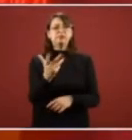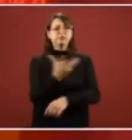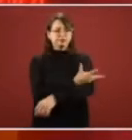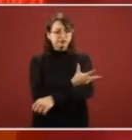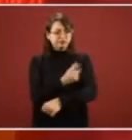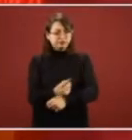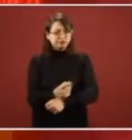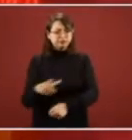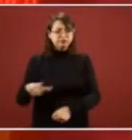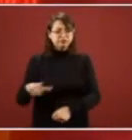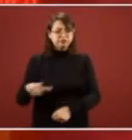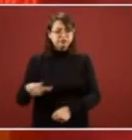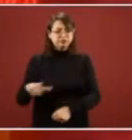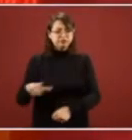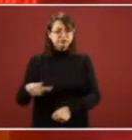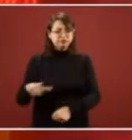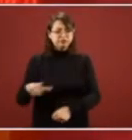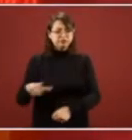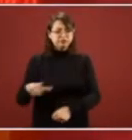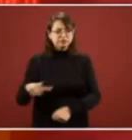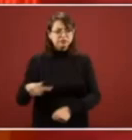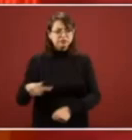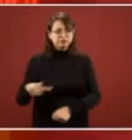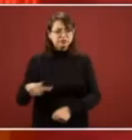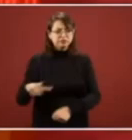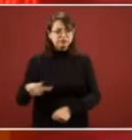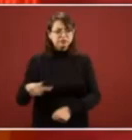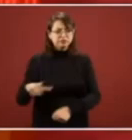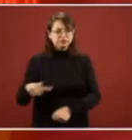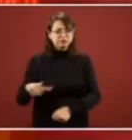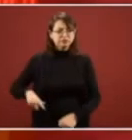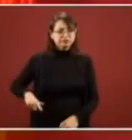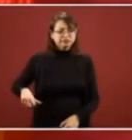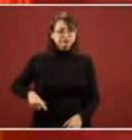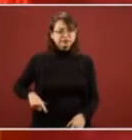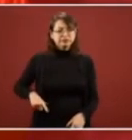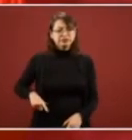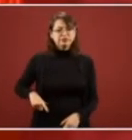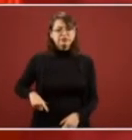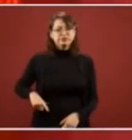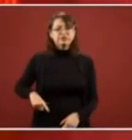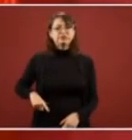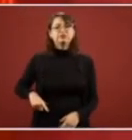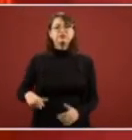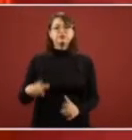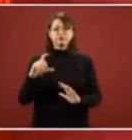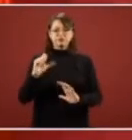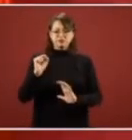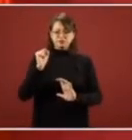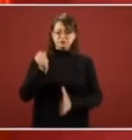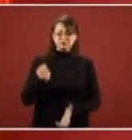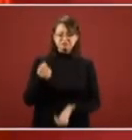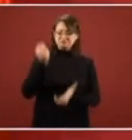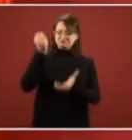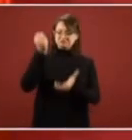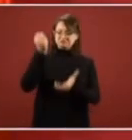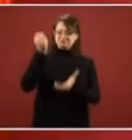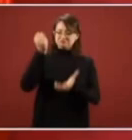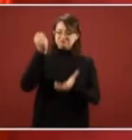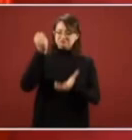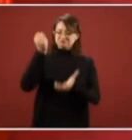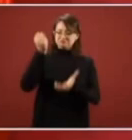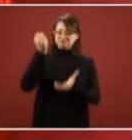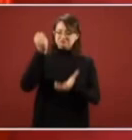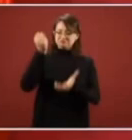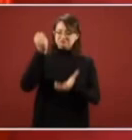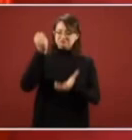honestidad en el gobierno. There is honesty in the government. Y el presupuesto rinde. And